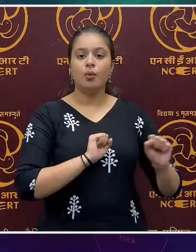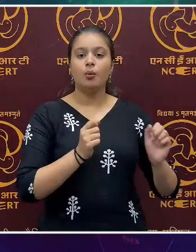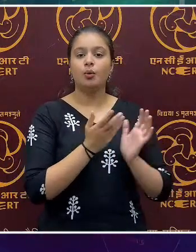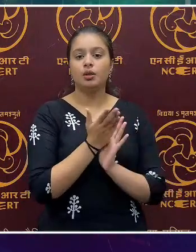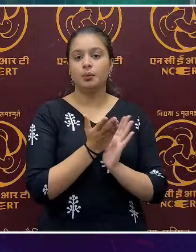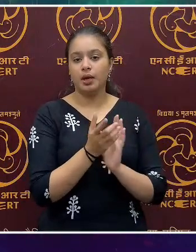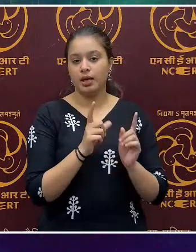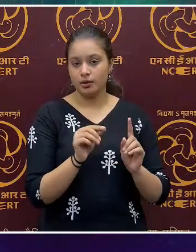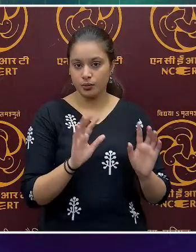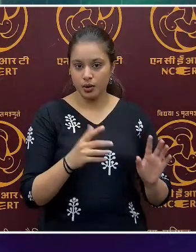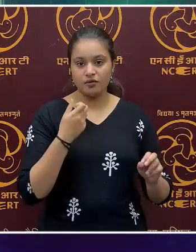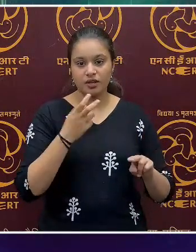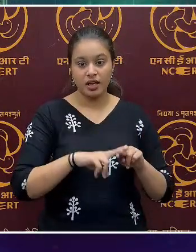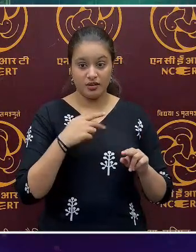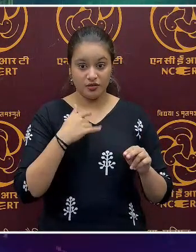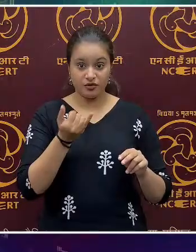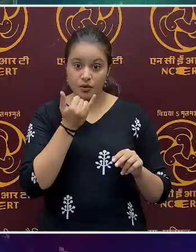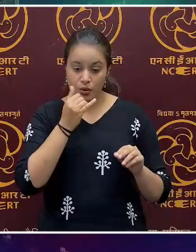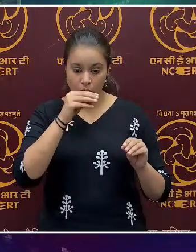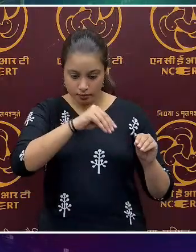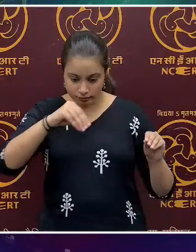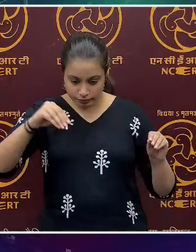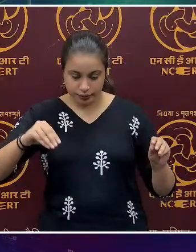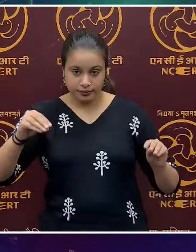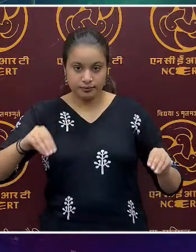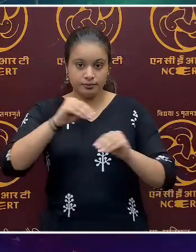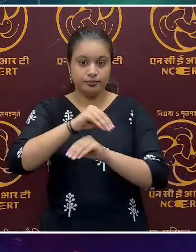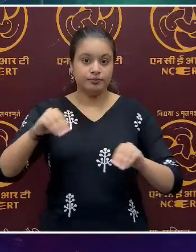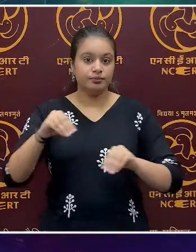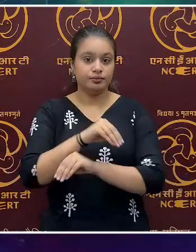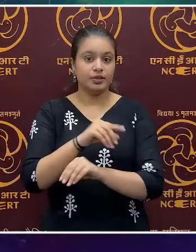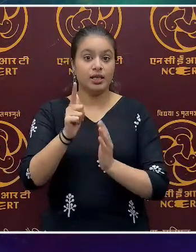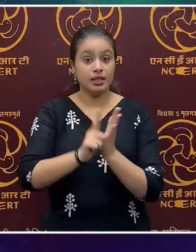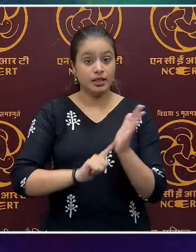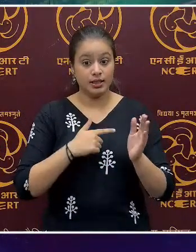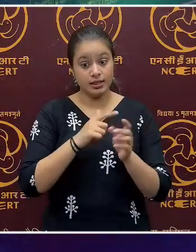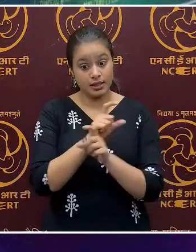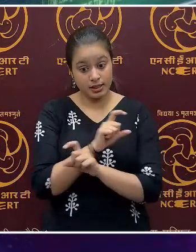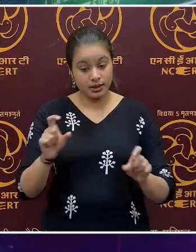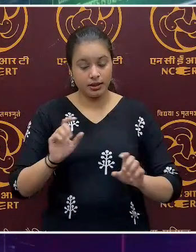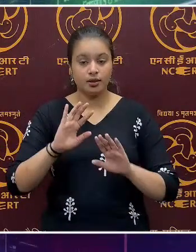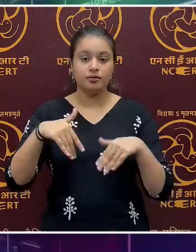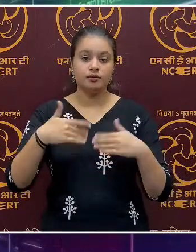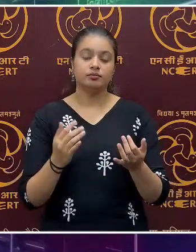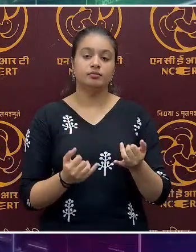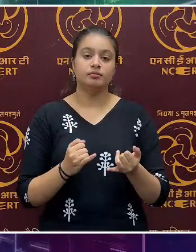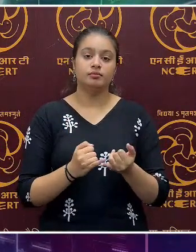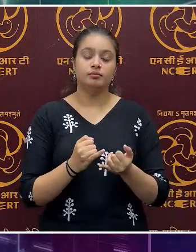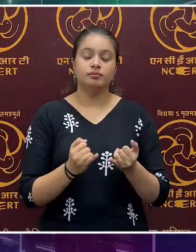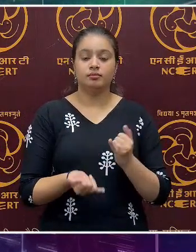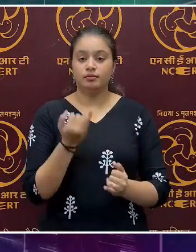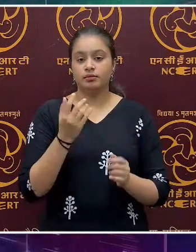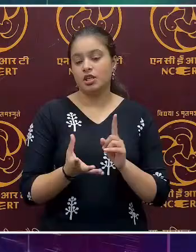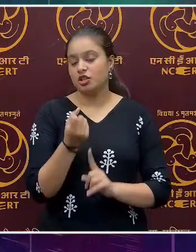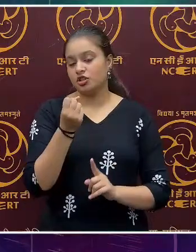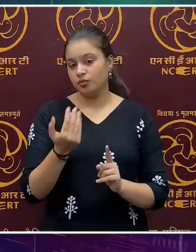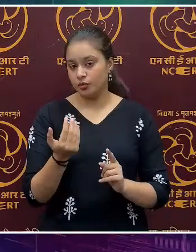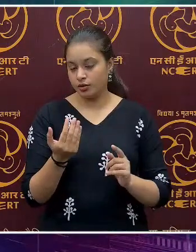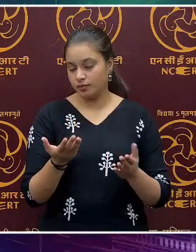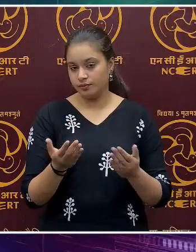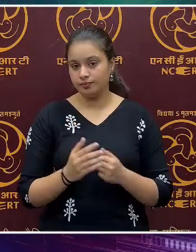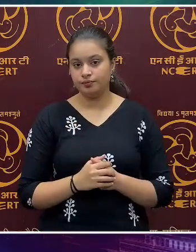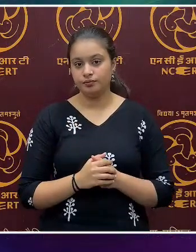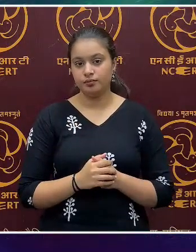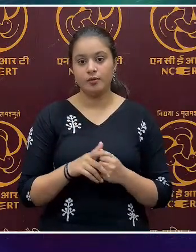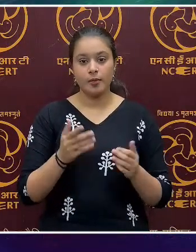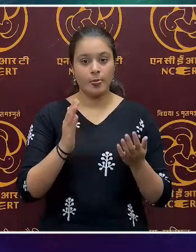if they are in the wrong order until the list is sorted. The theory behind bubble sort can be summarized in the following steps. Like it